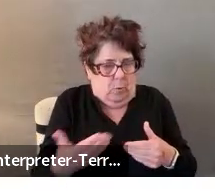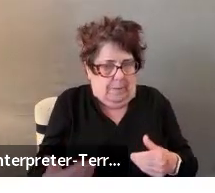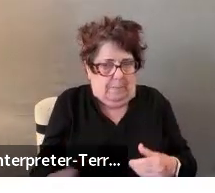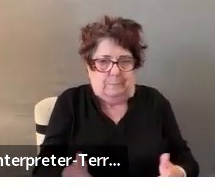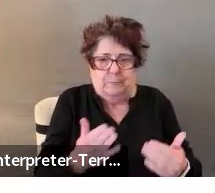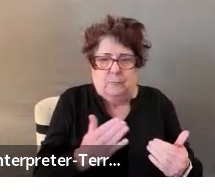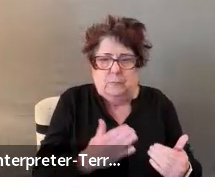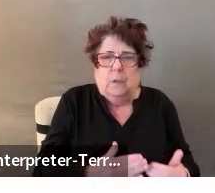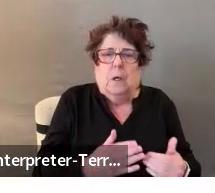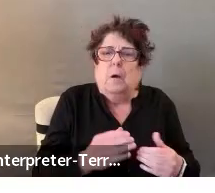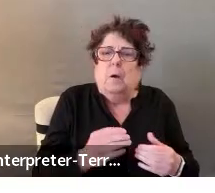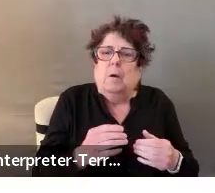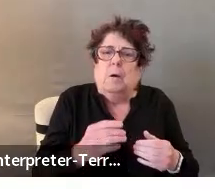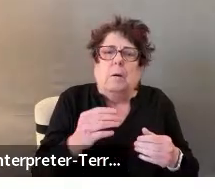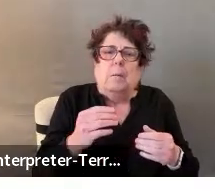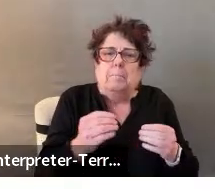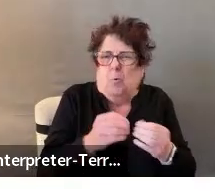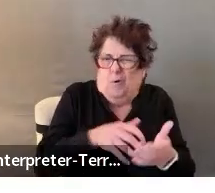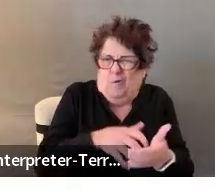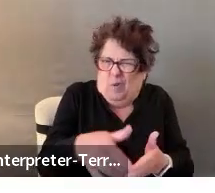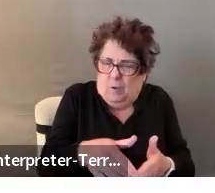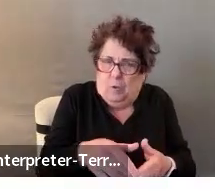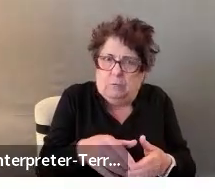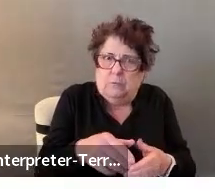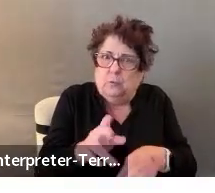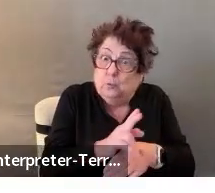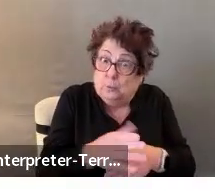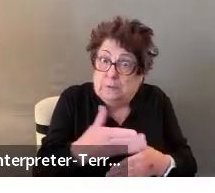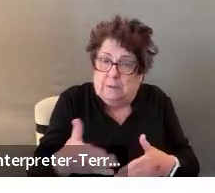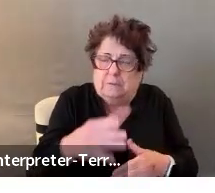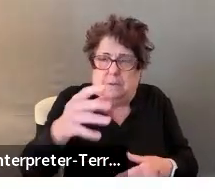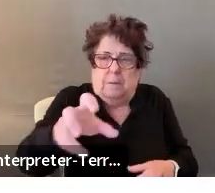frequently used items to the front of cabinets to avoid